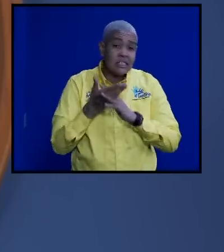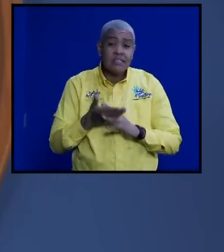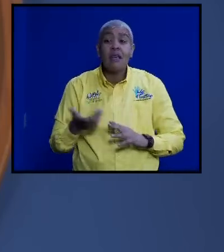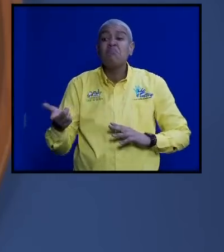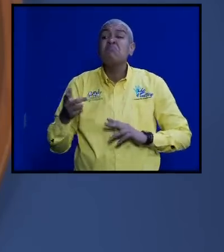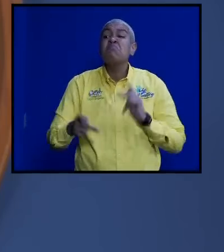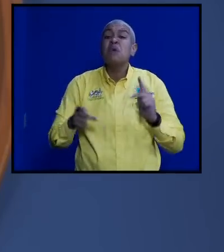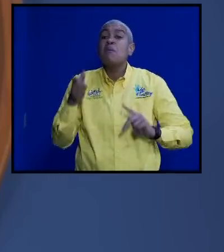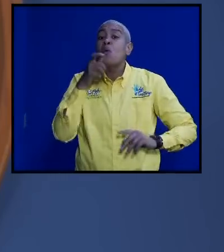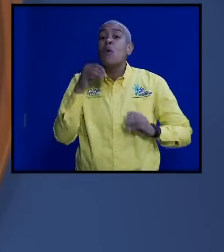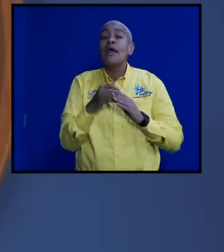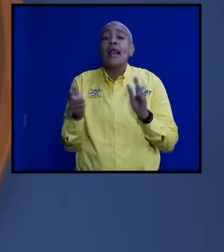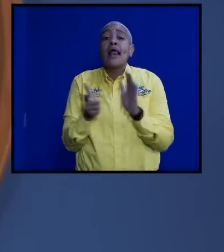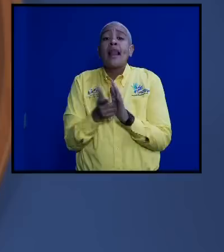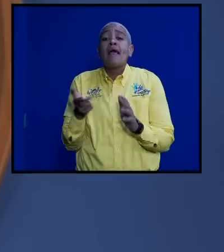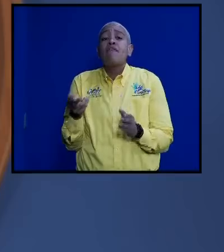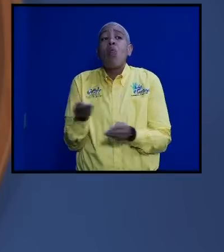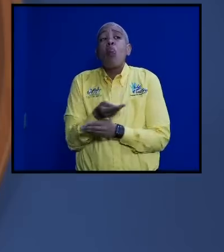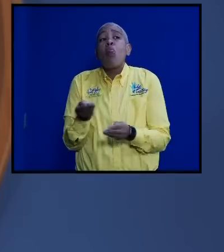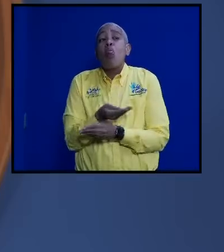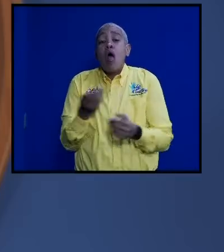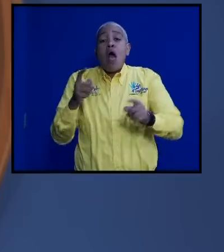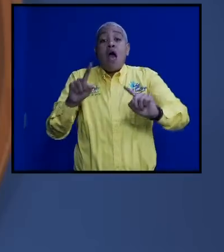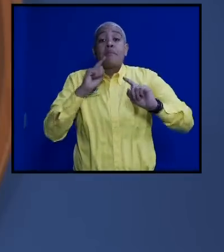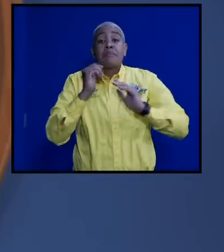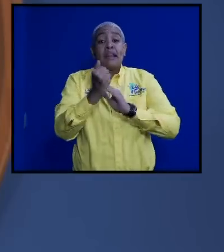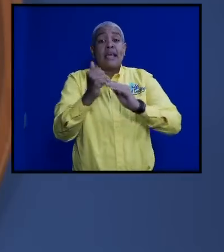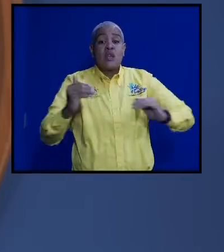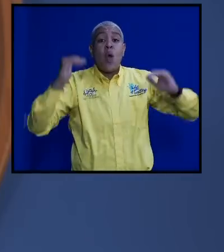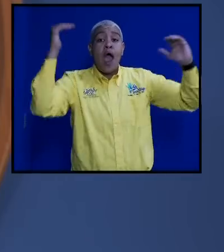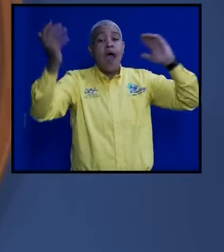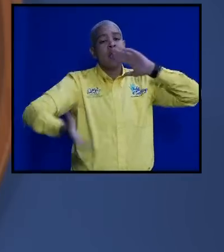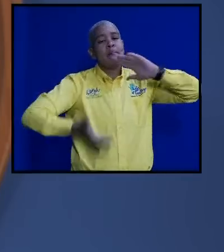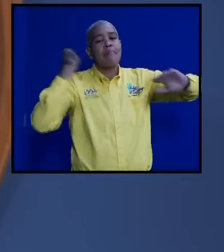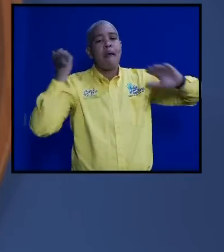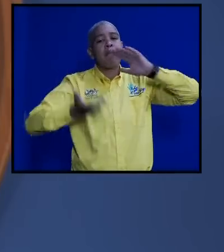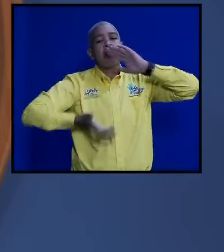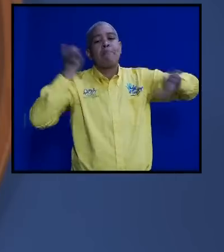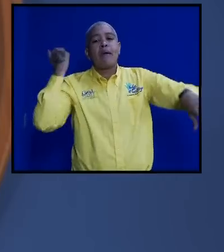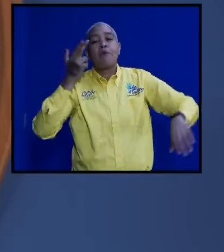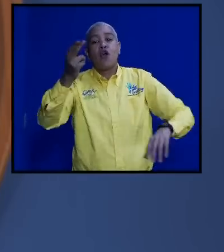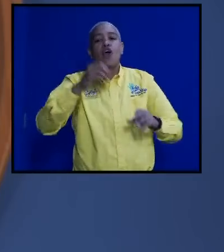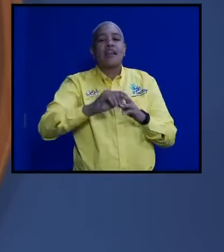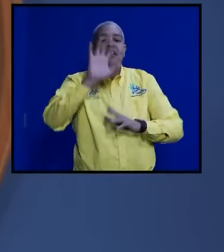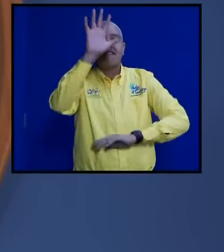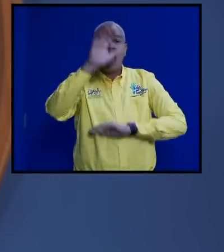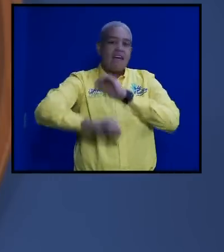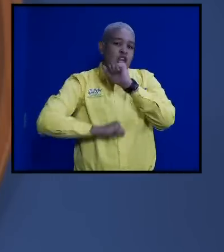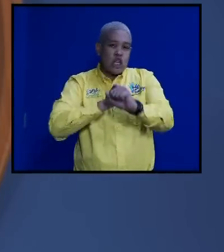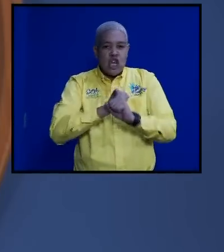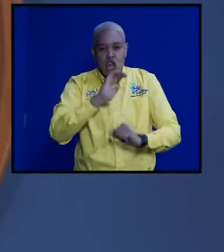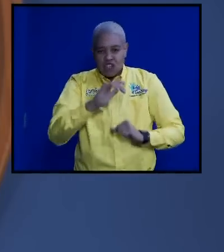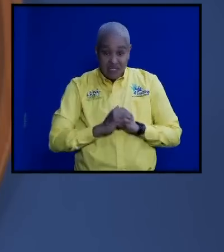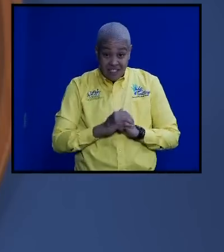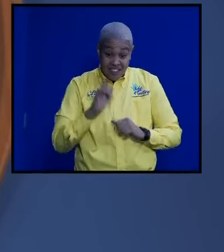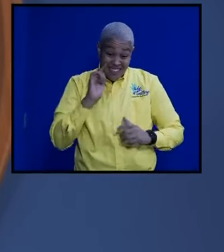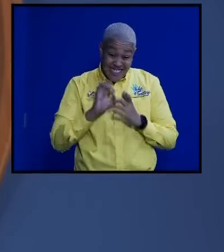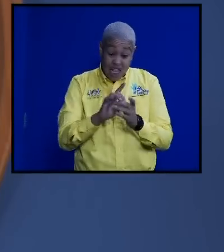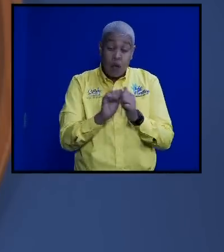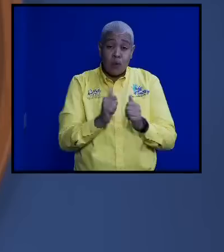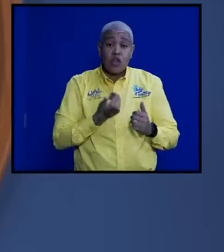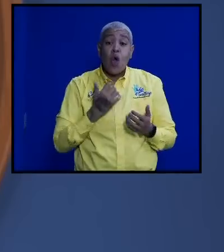firearm ecosystem, leading to the highest level of gun recovery in 5 years. Along with our